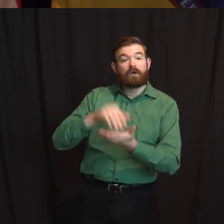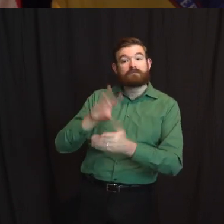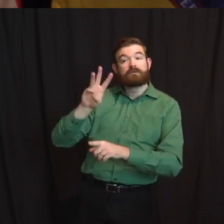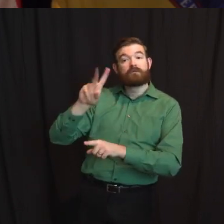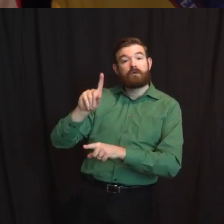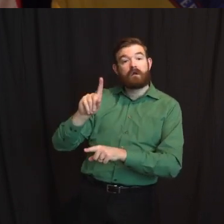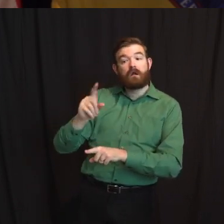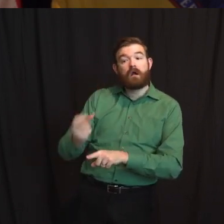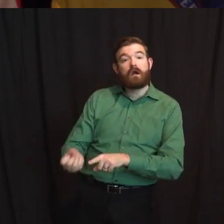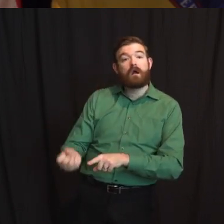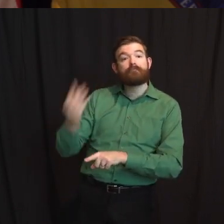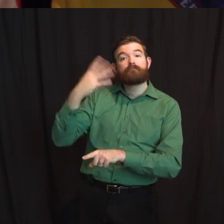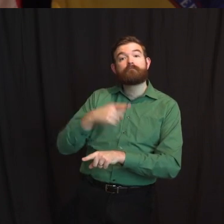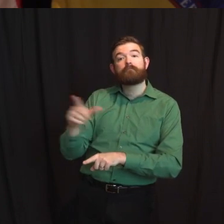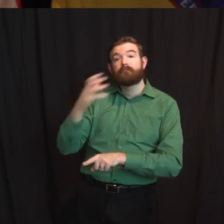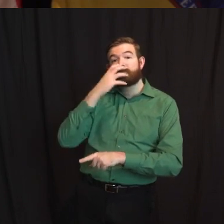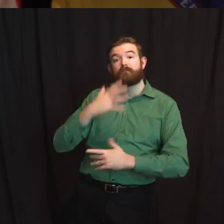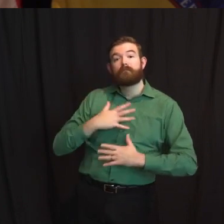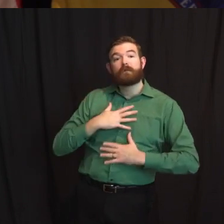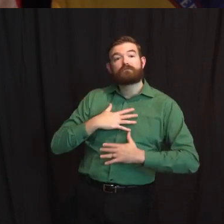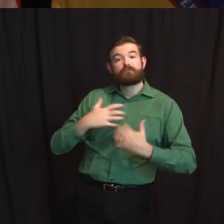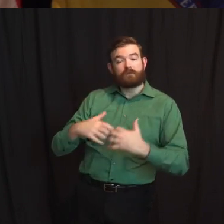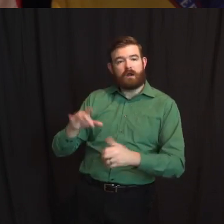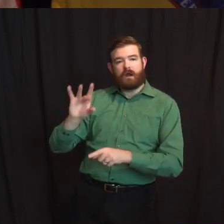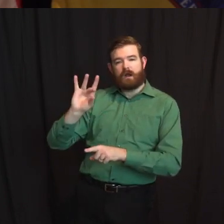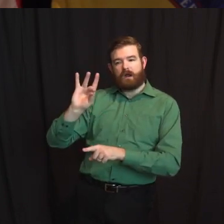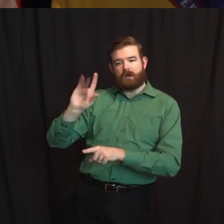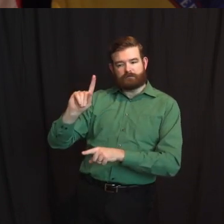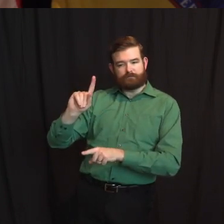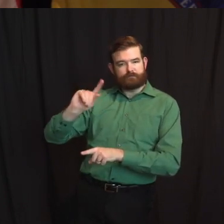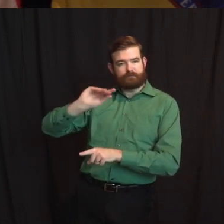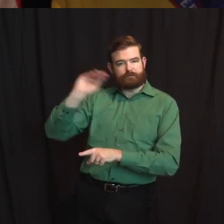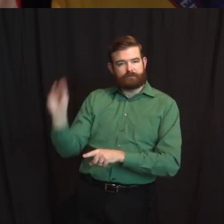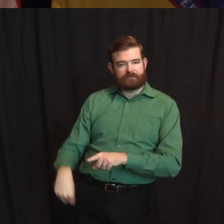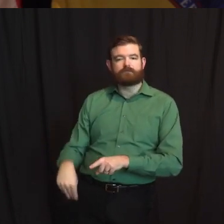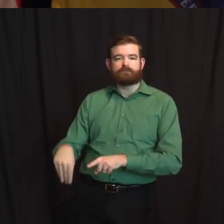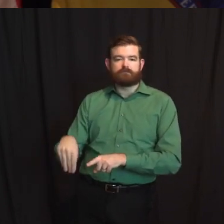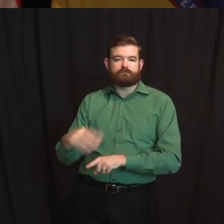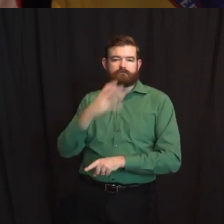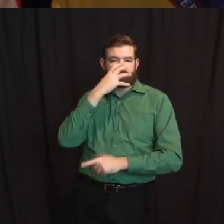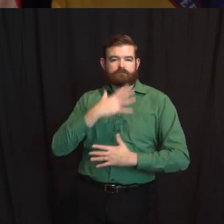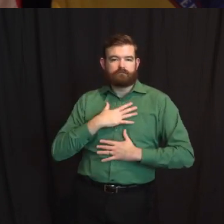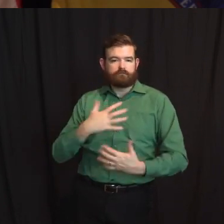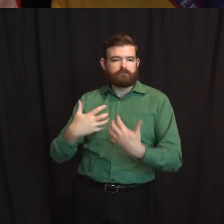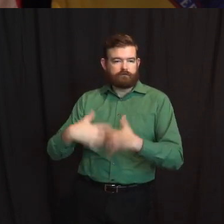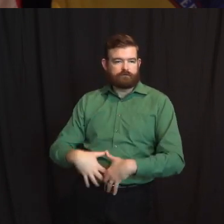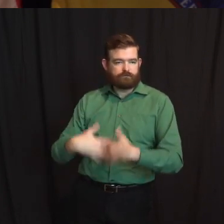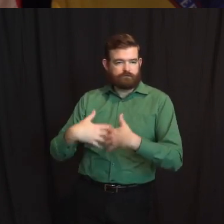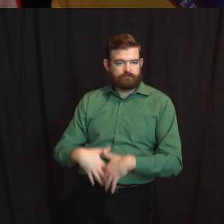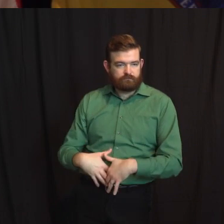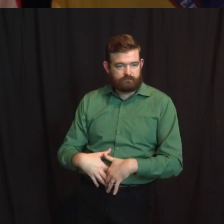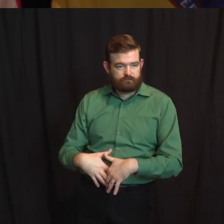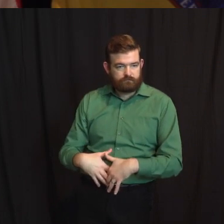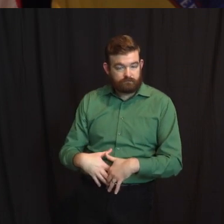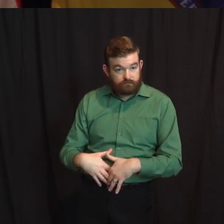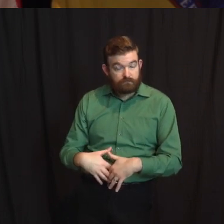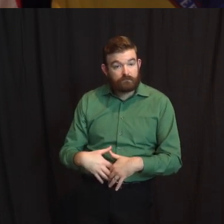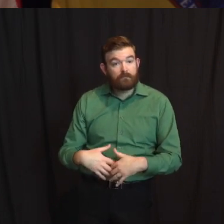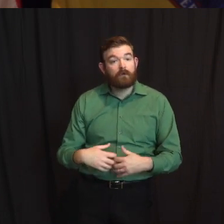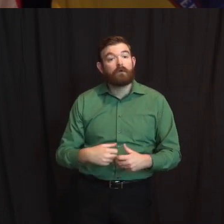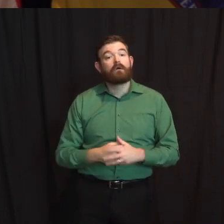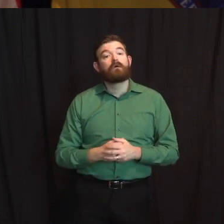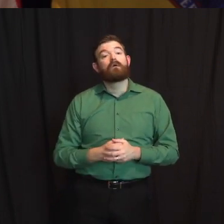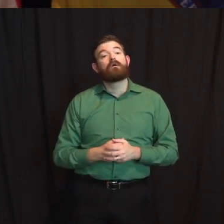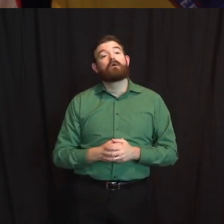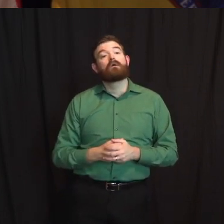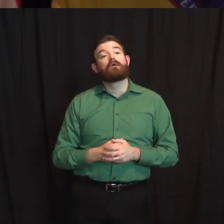those critical care individuals are on ventilators. The governor reviewed the new cases and deaths. In terms of deaths,